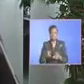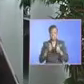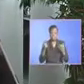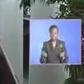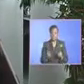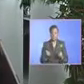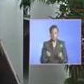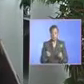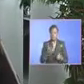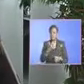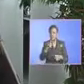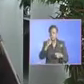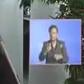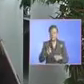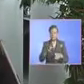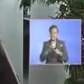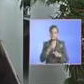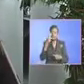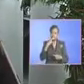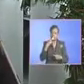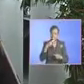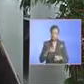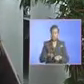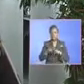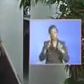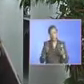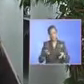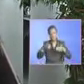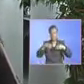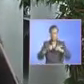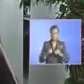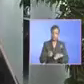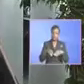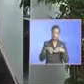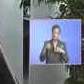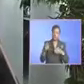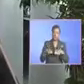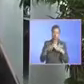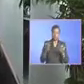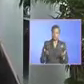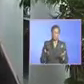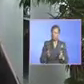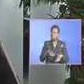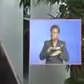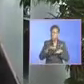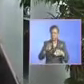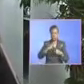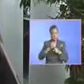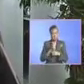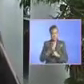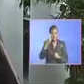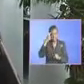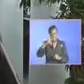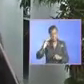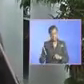So they have to get the restaurants open. They have to get the shops open. It doesn't make sense to invite everybody to your new